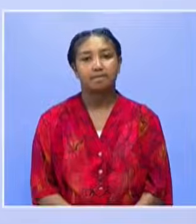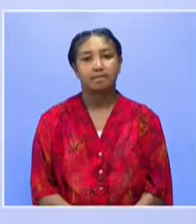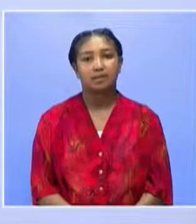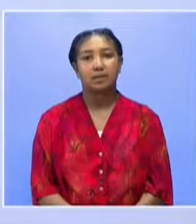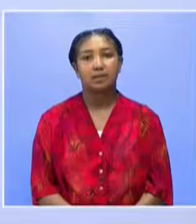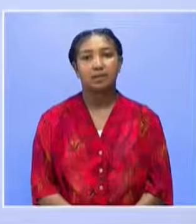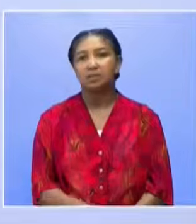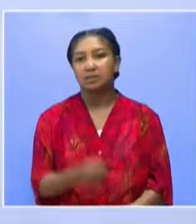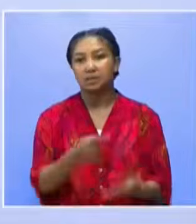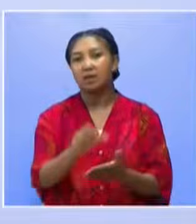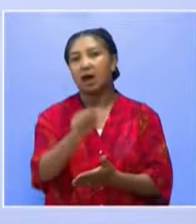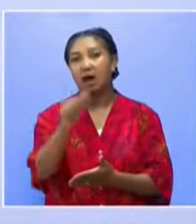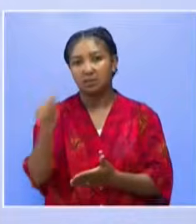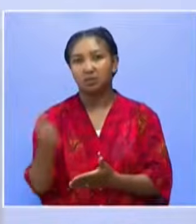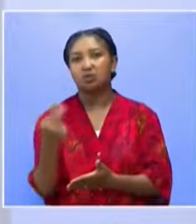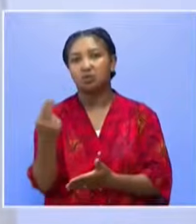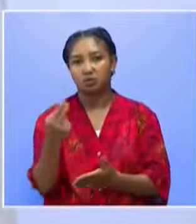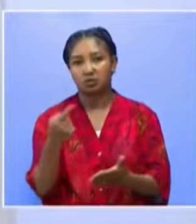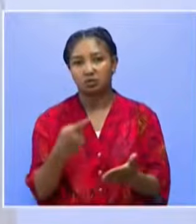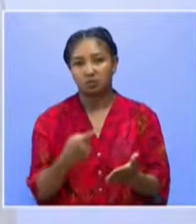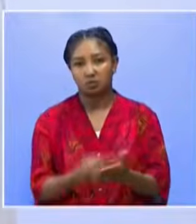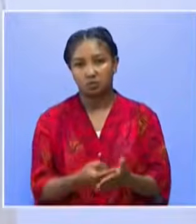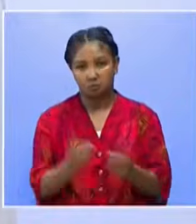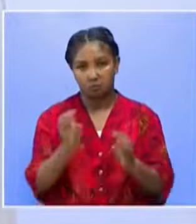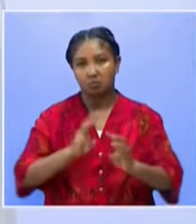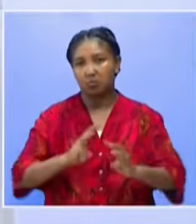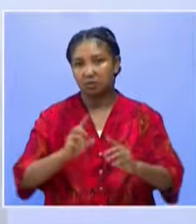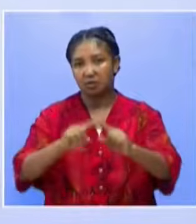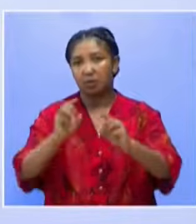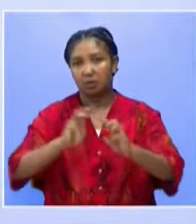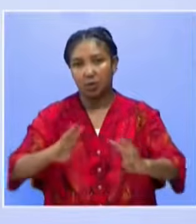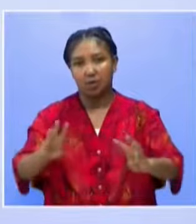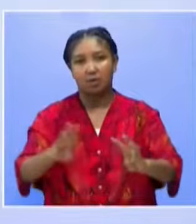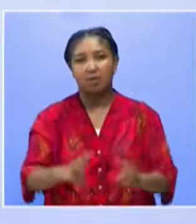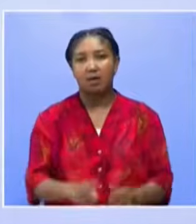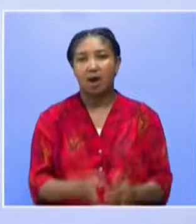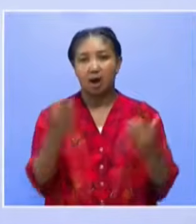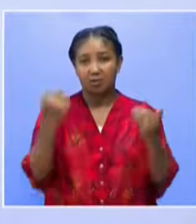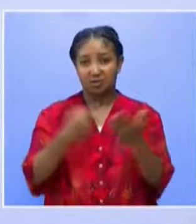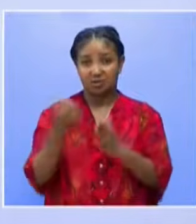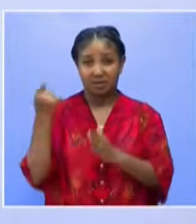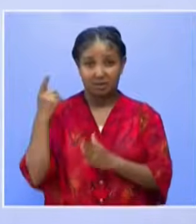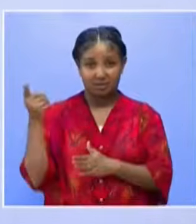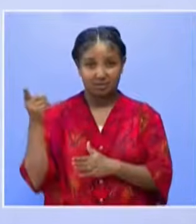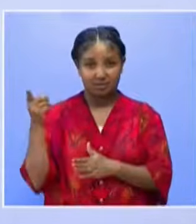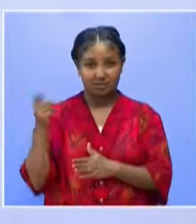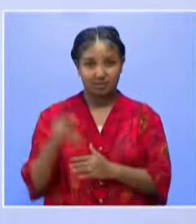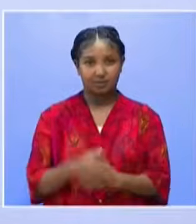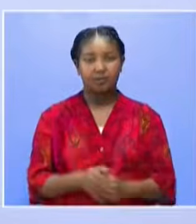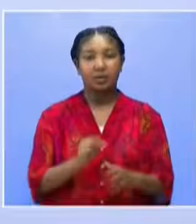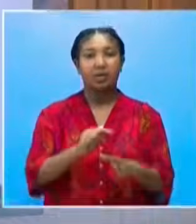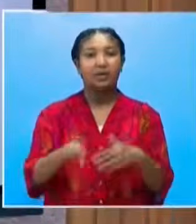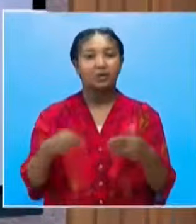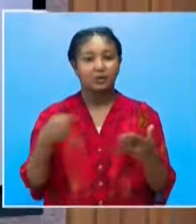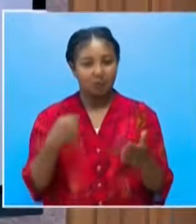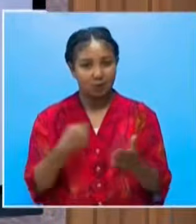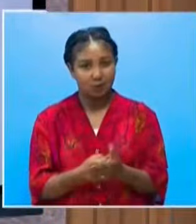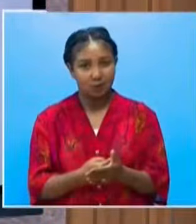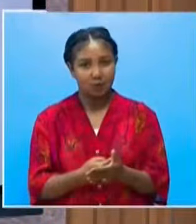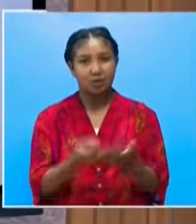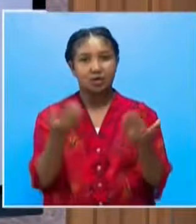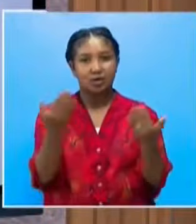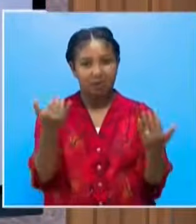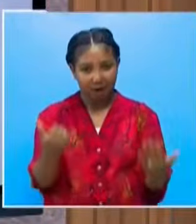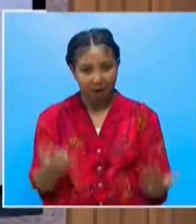This and the others can be used in such ways. I hope it's clear. Huh? So, now I'm going